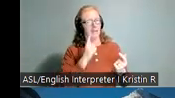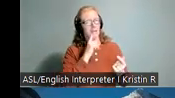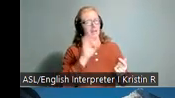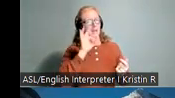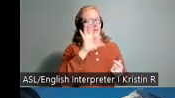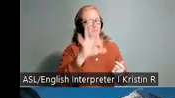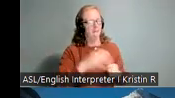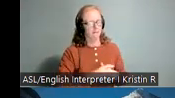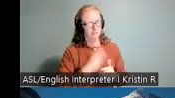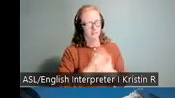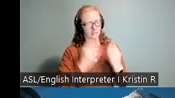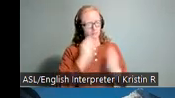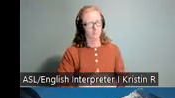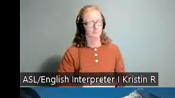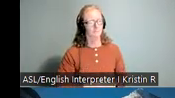say.